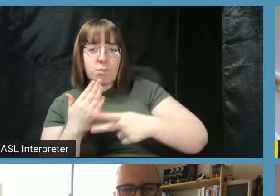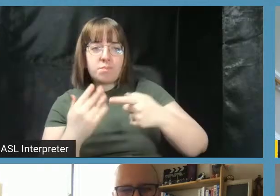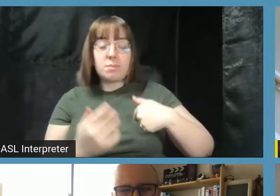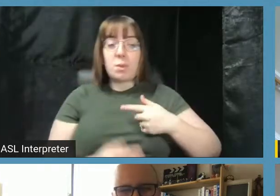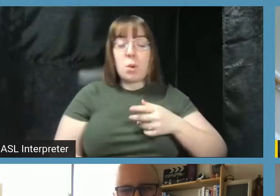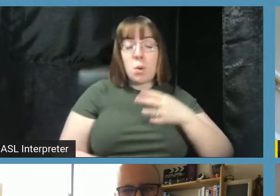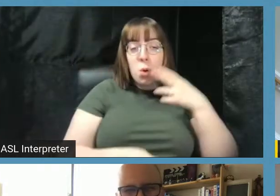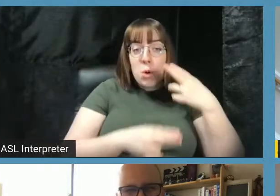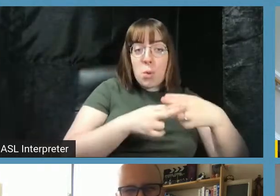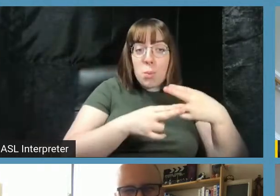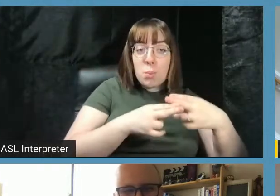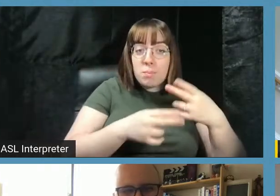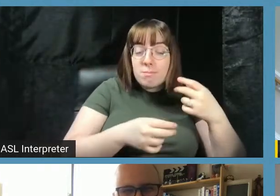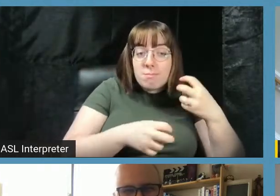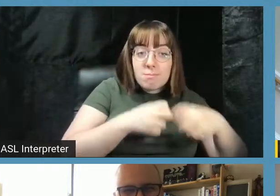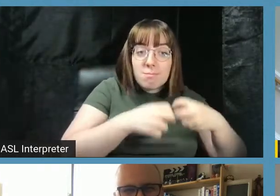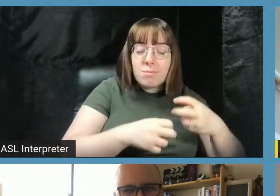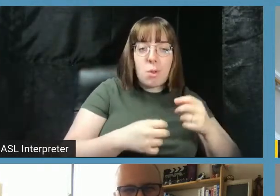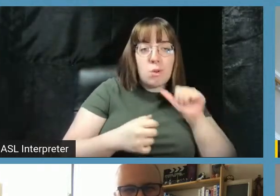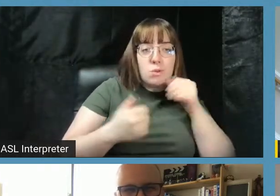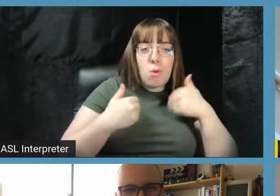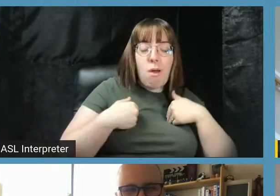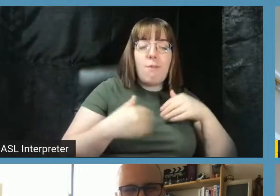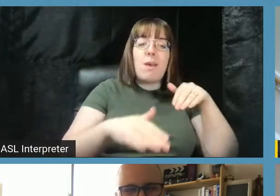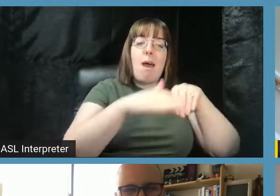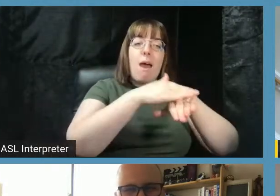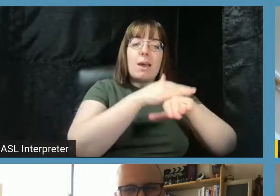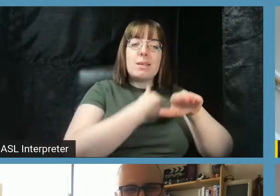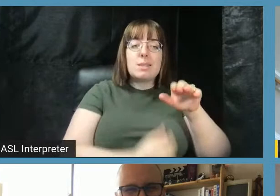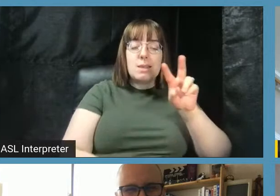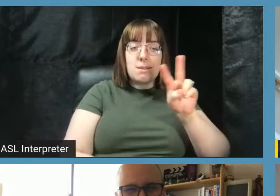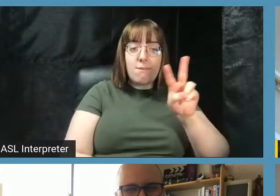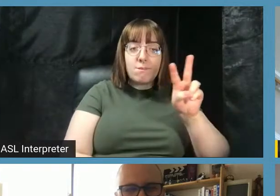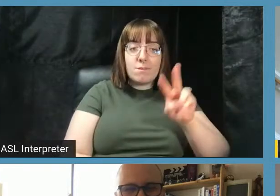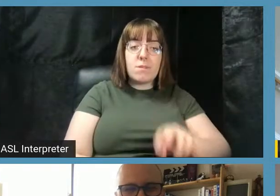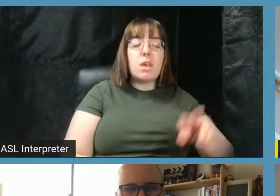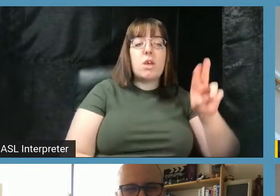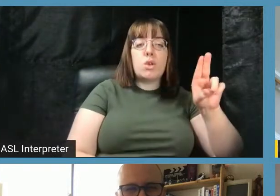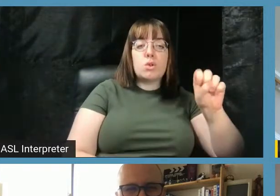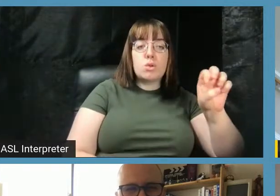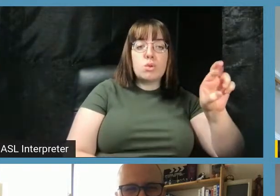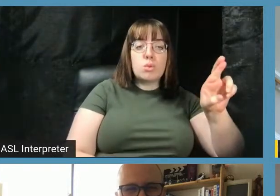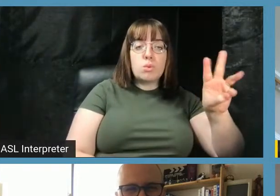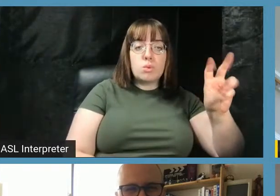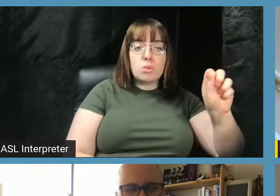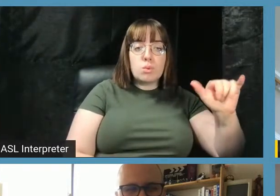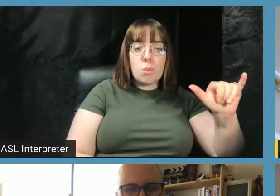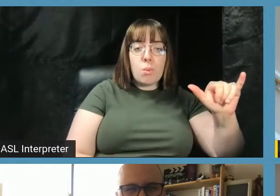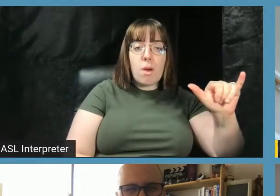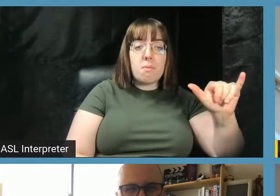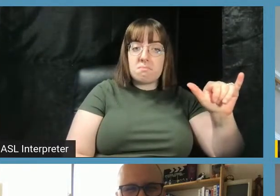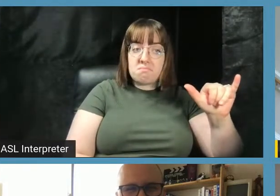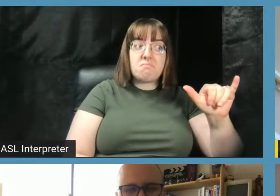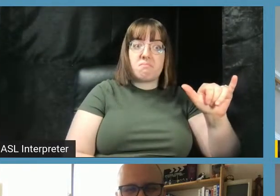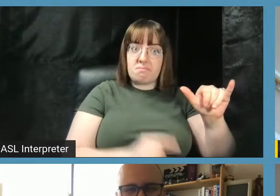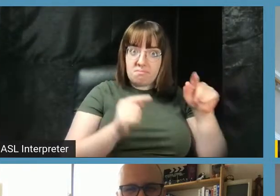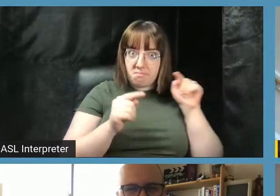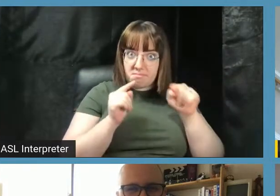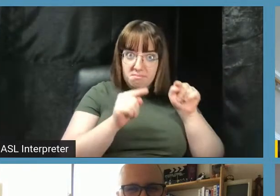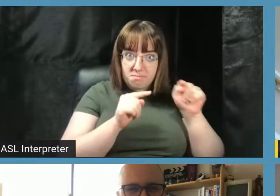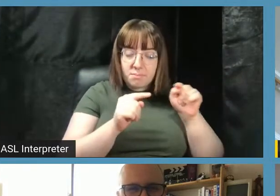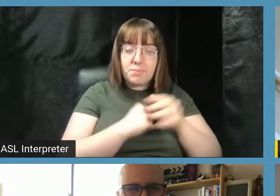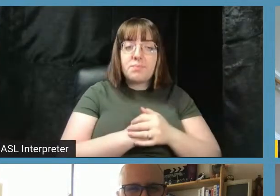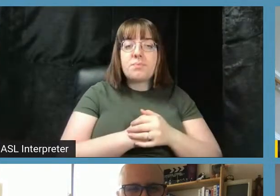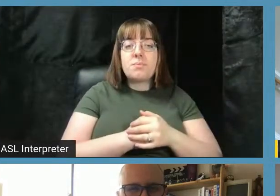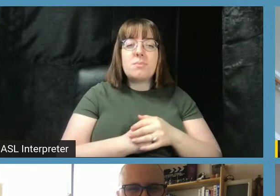Access-B and Userway are a couple. There are other products as well. These are, again,